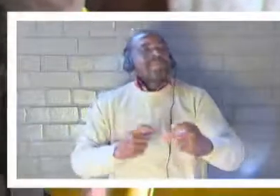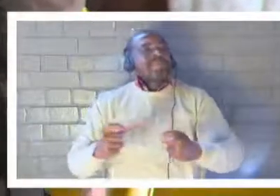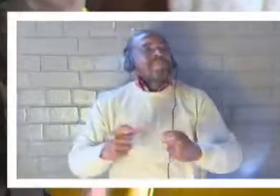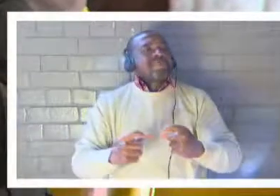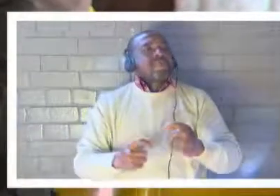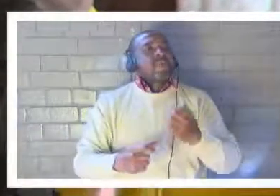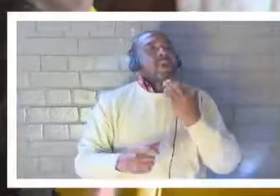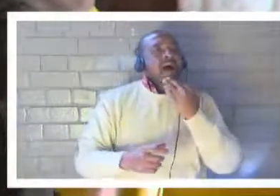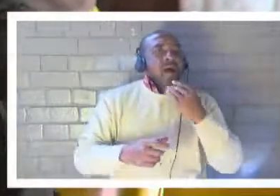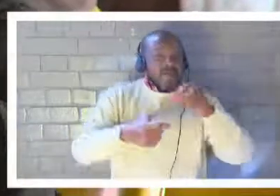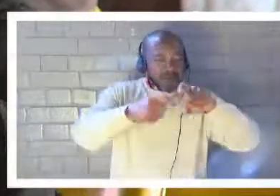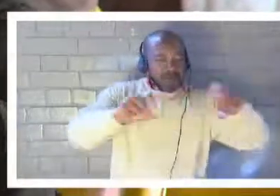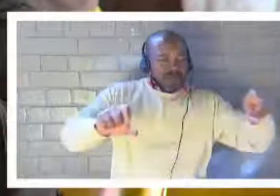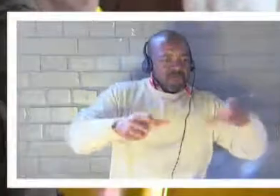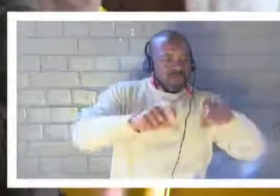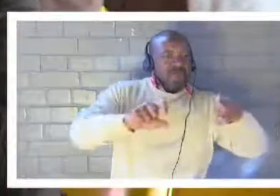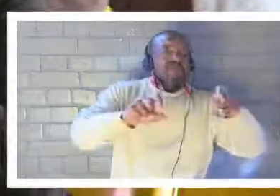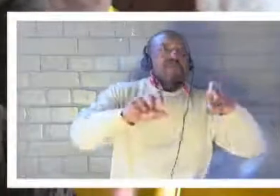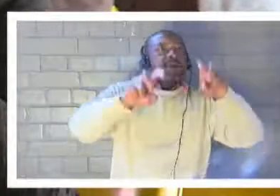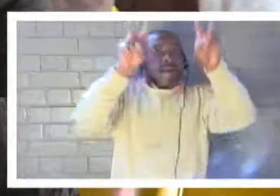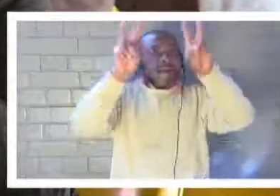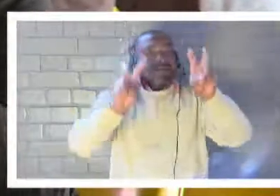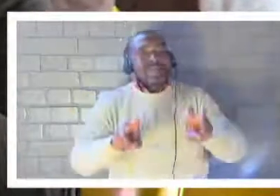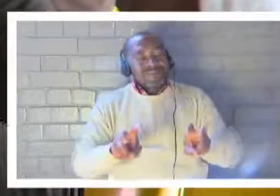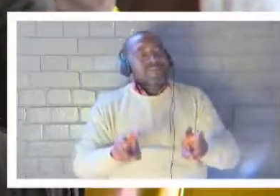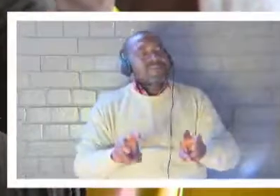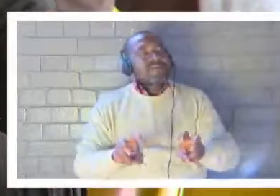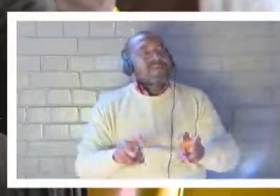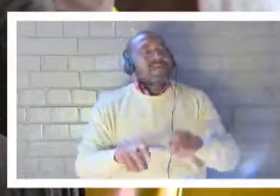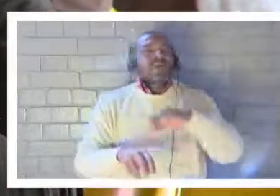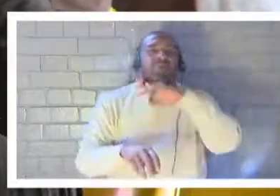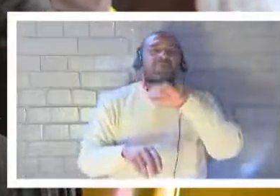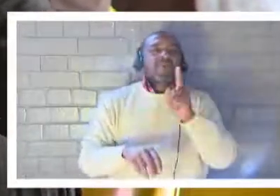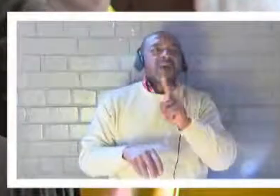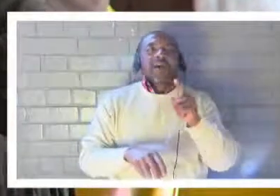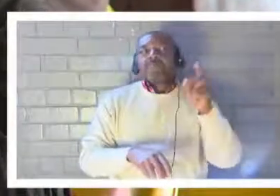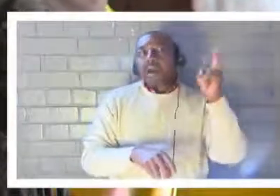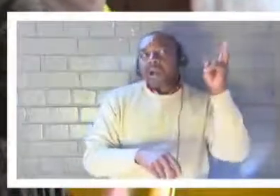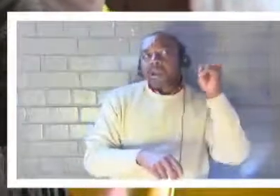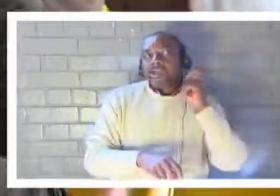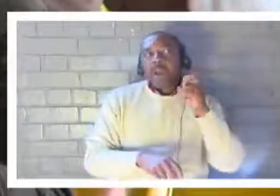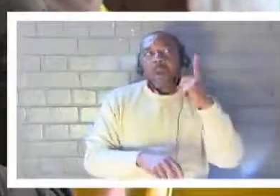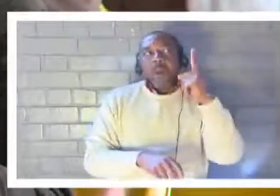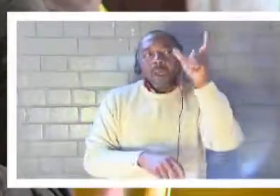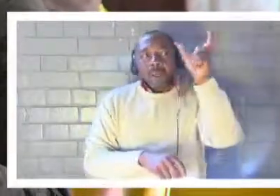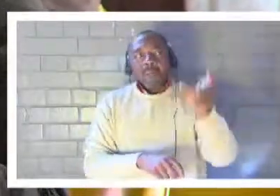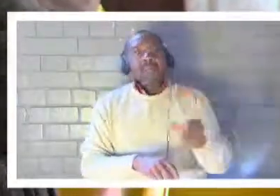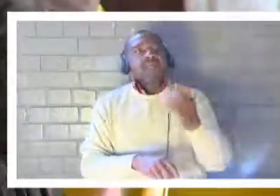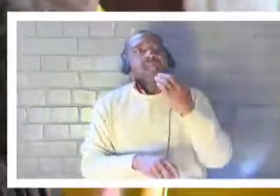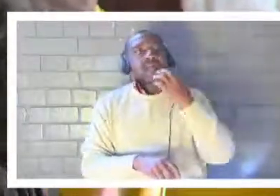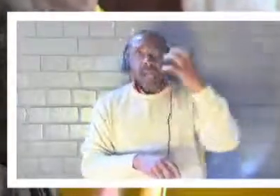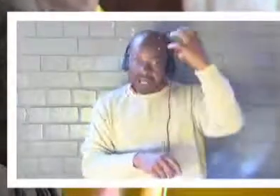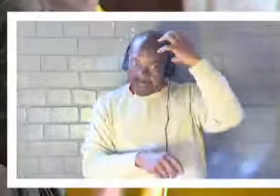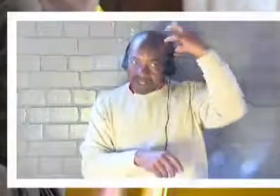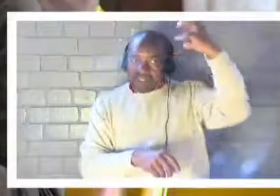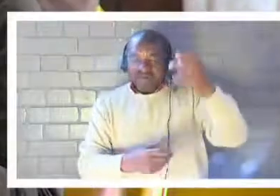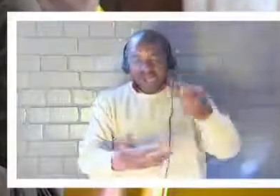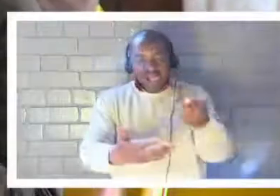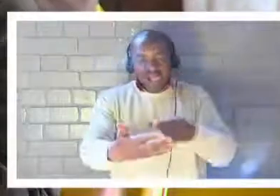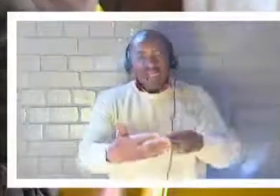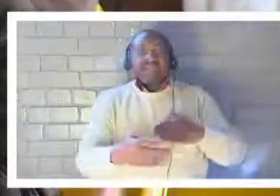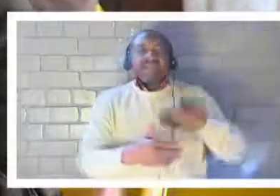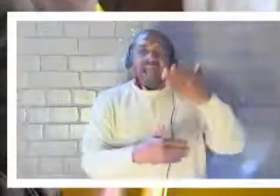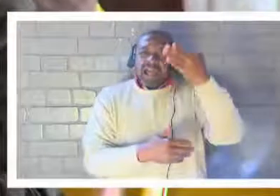is only one person who actually they are listening to, is their chief artisan. We don't know their job description, we don't know their working